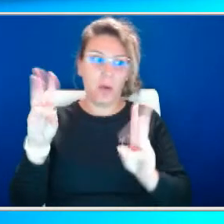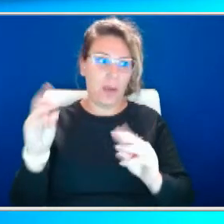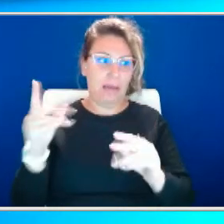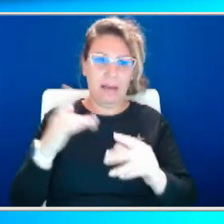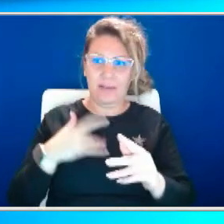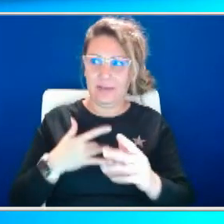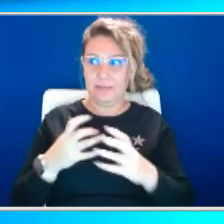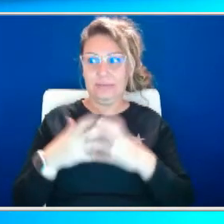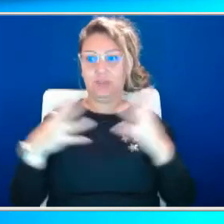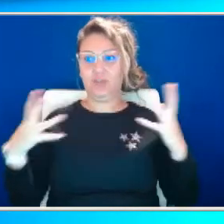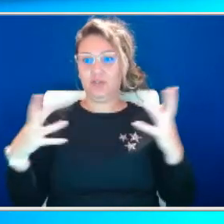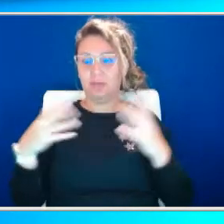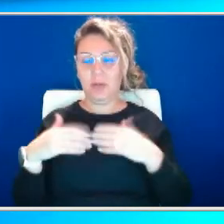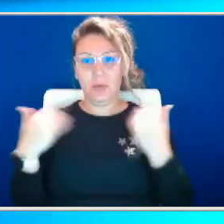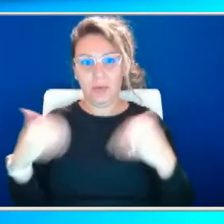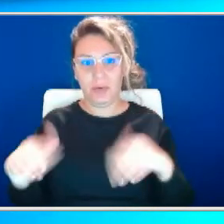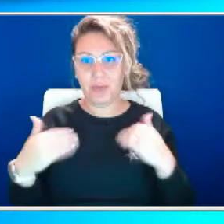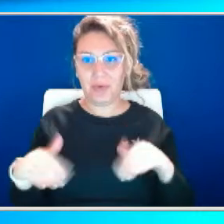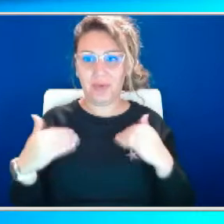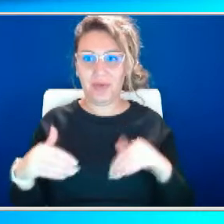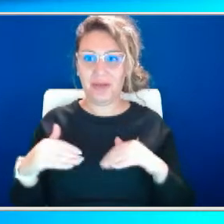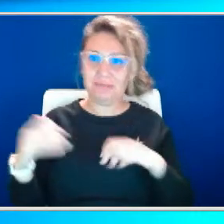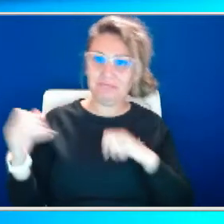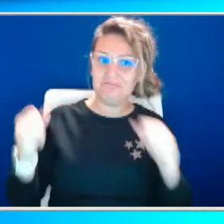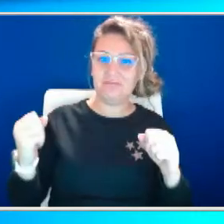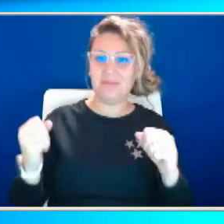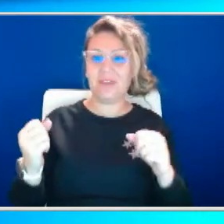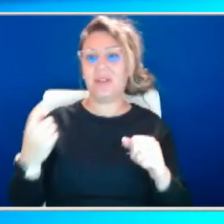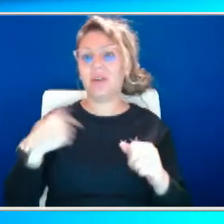It's pretty intense. So we'll have to go in